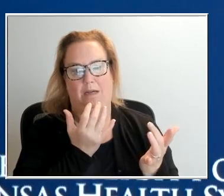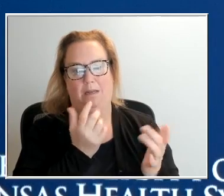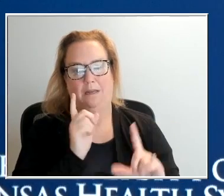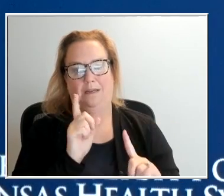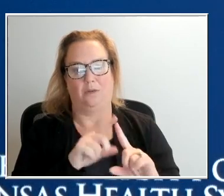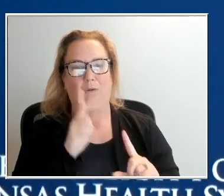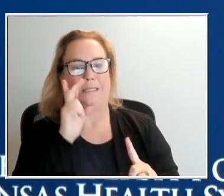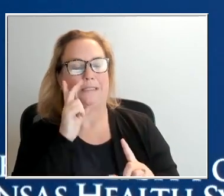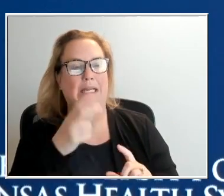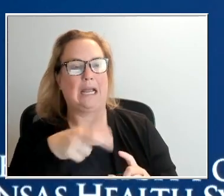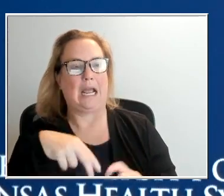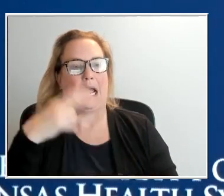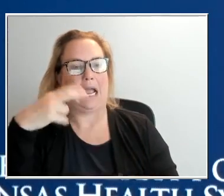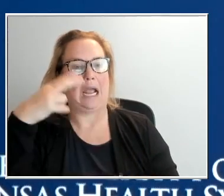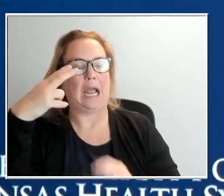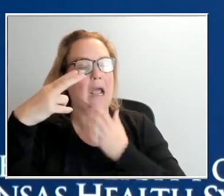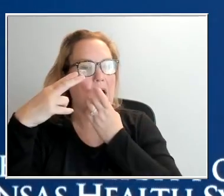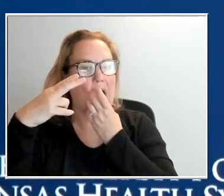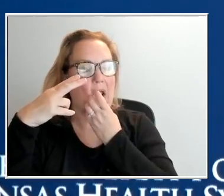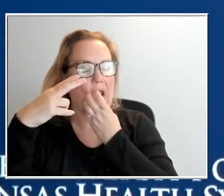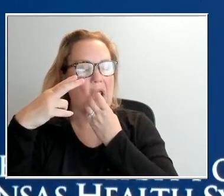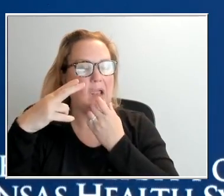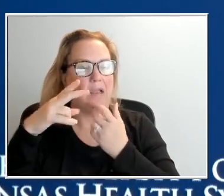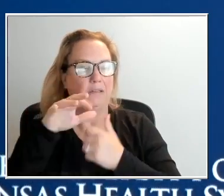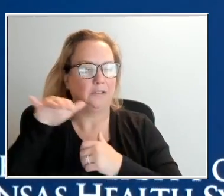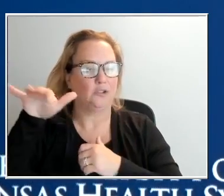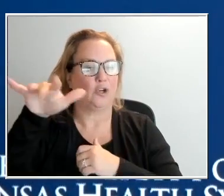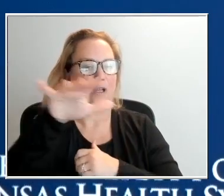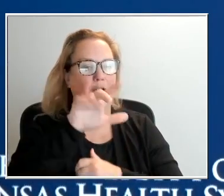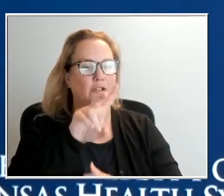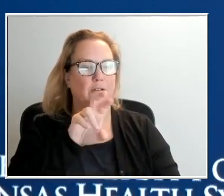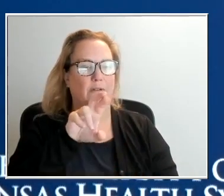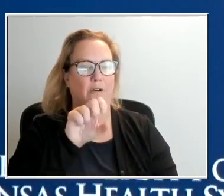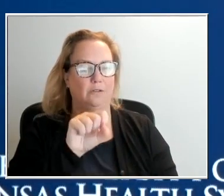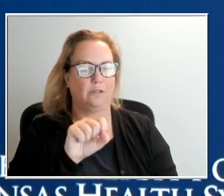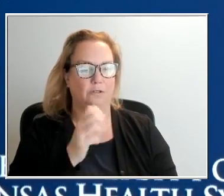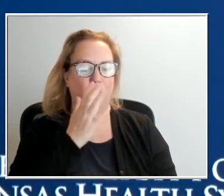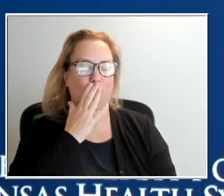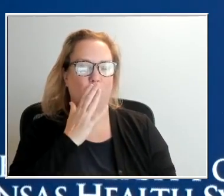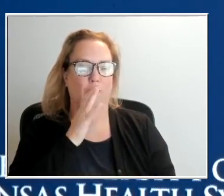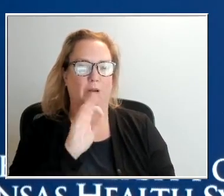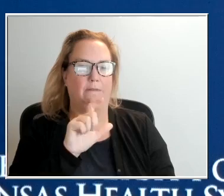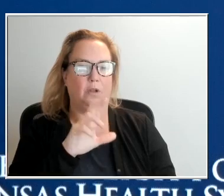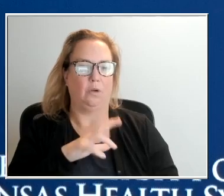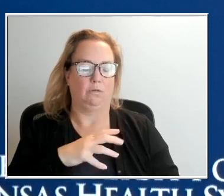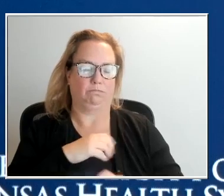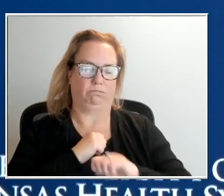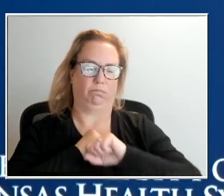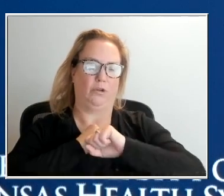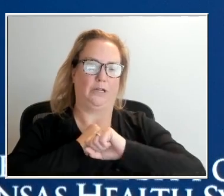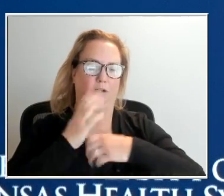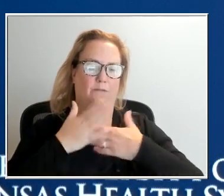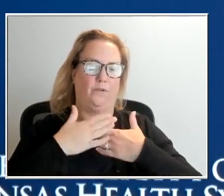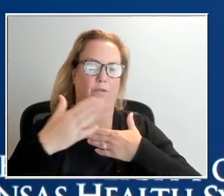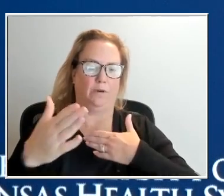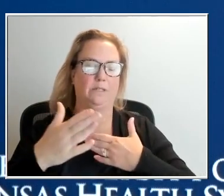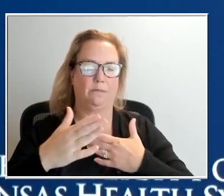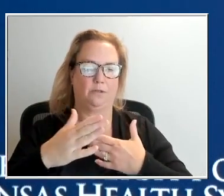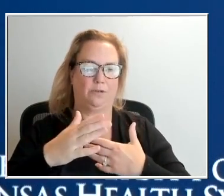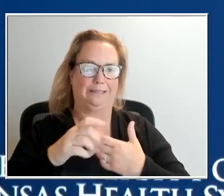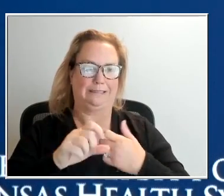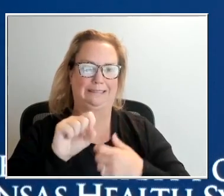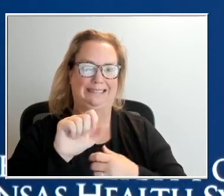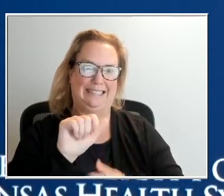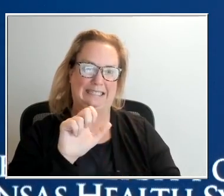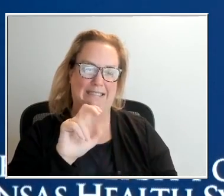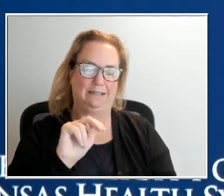seeing higher circulation of the virus so that you can have good influenza immunity throughout the respiratory viral season. And then, of course, be